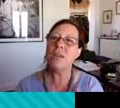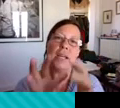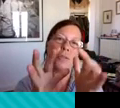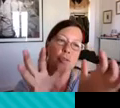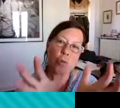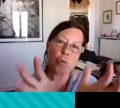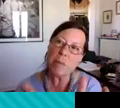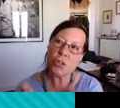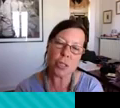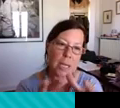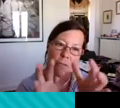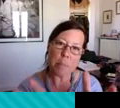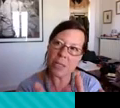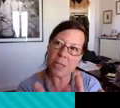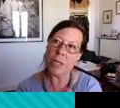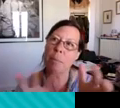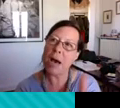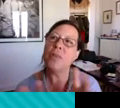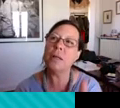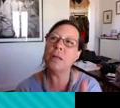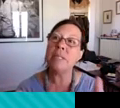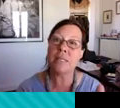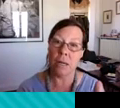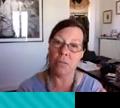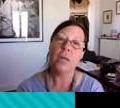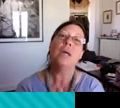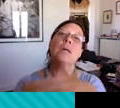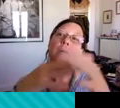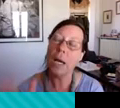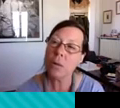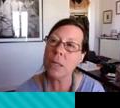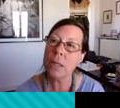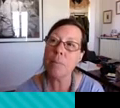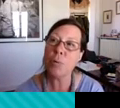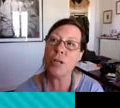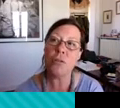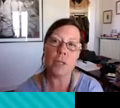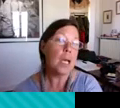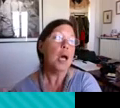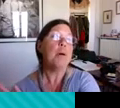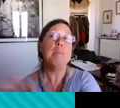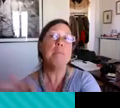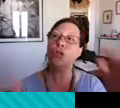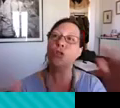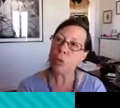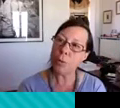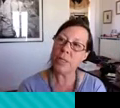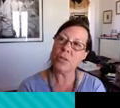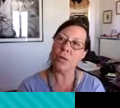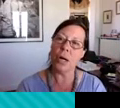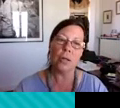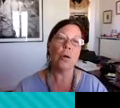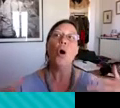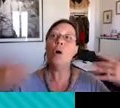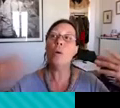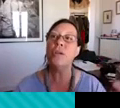than giving too much information about the claim itself. Tell the claim briefly, but make sure to put into your